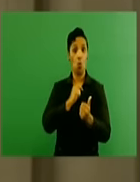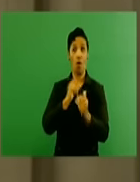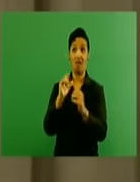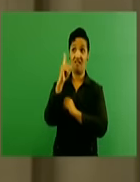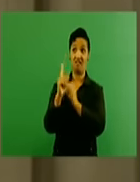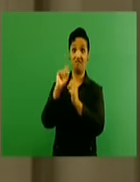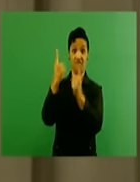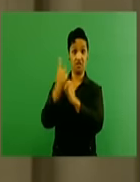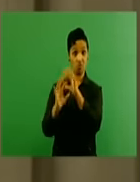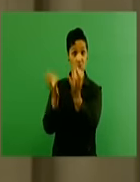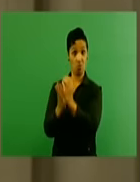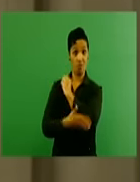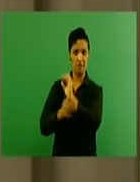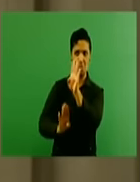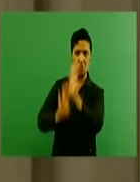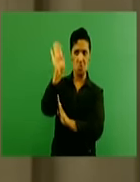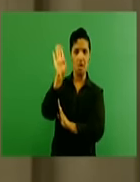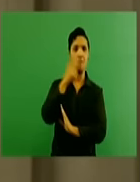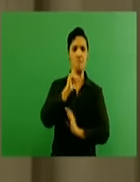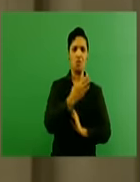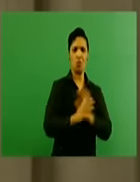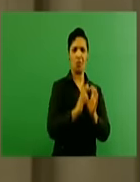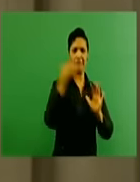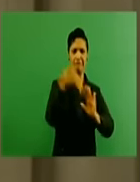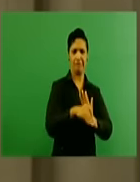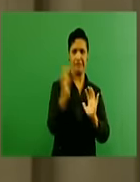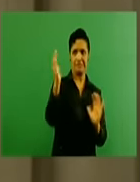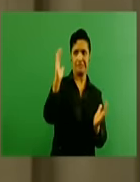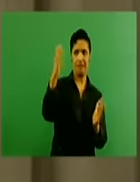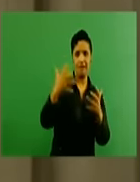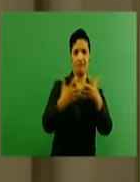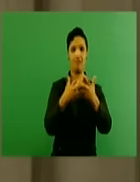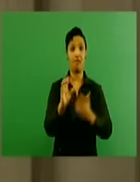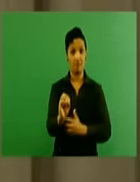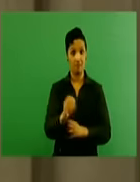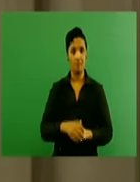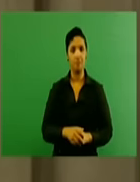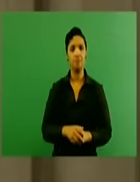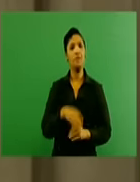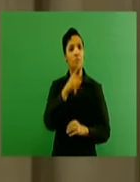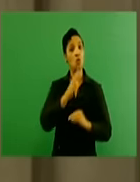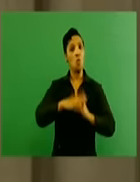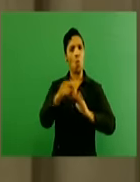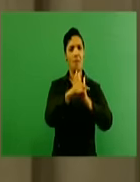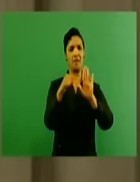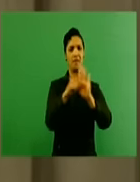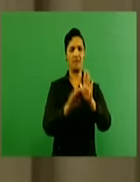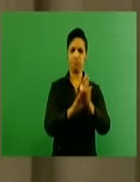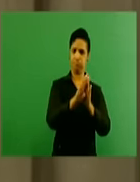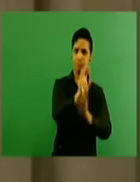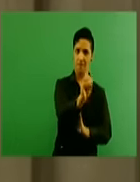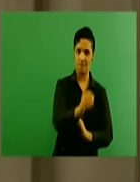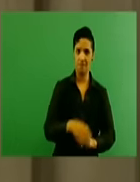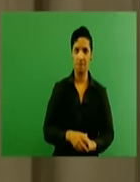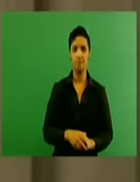economy markets. The number of government bonds trading with negative yields increased further. This has